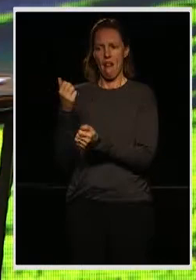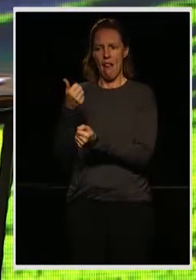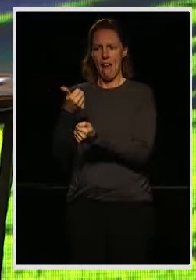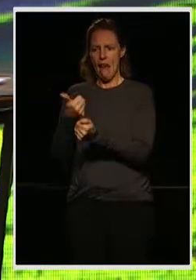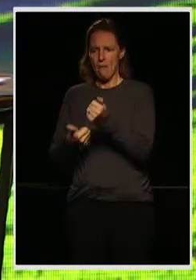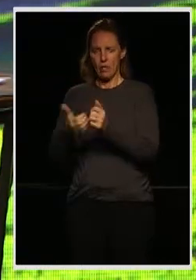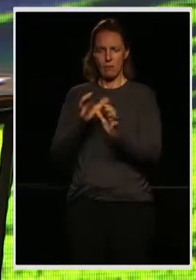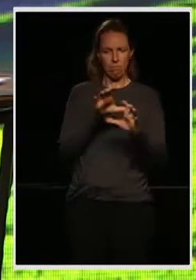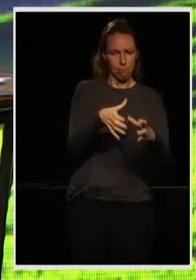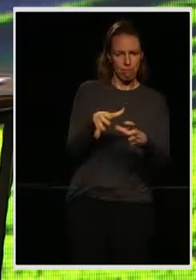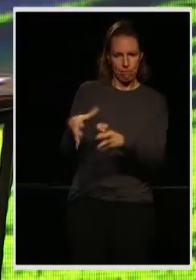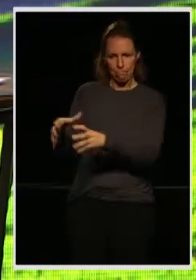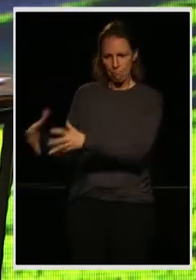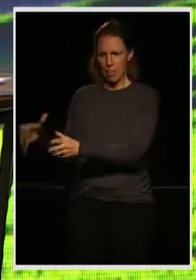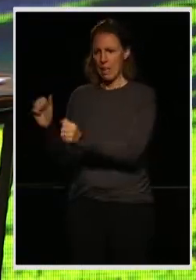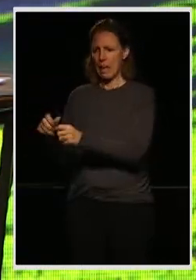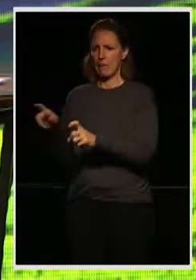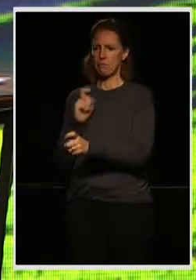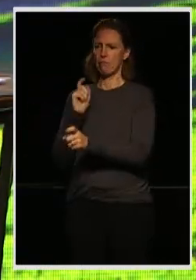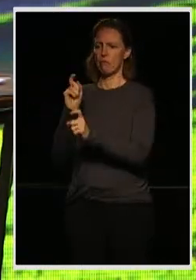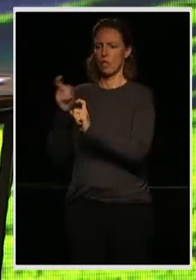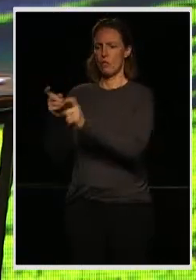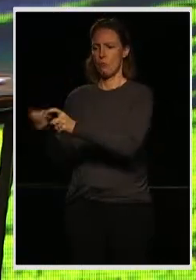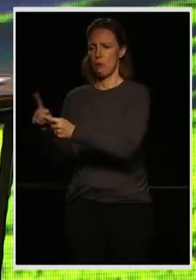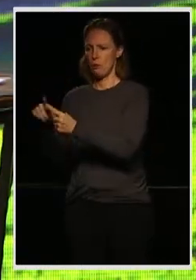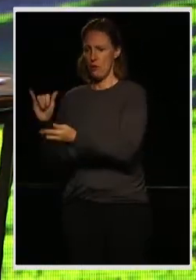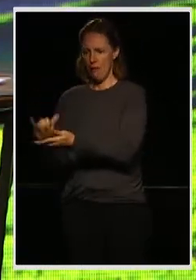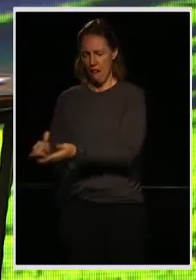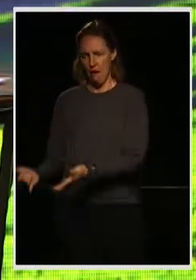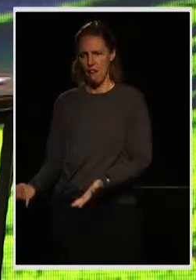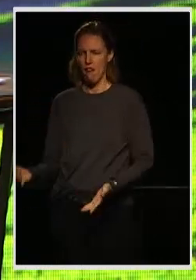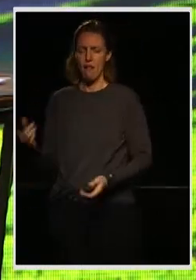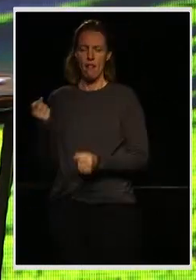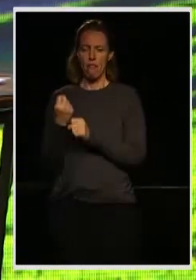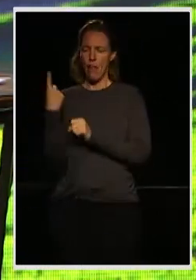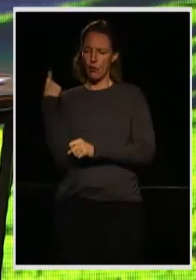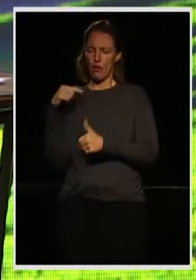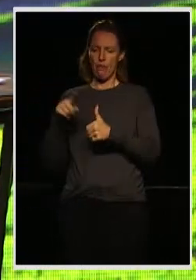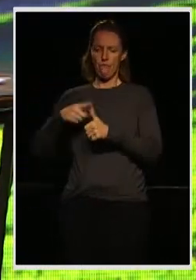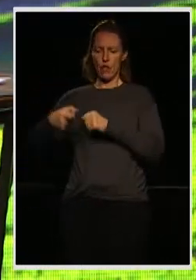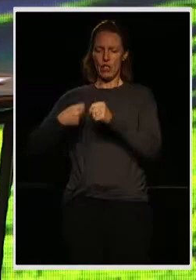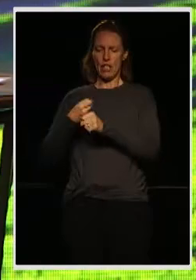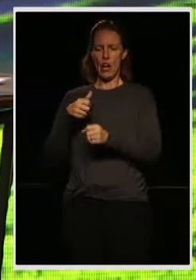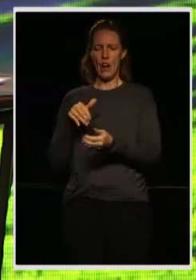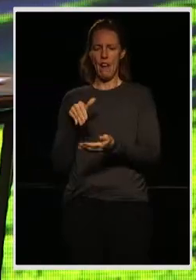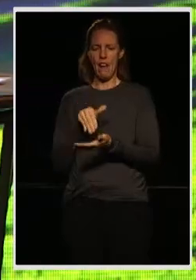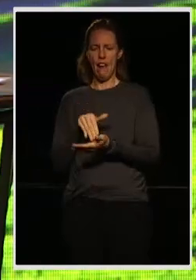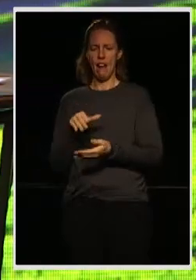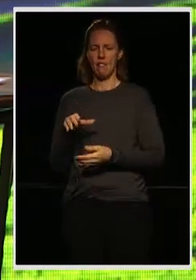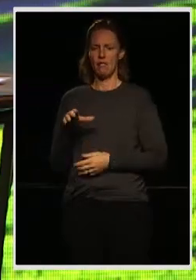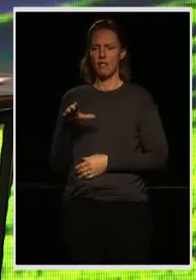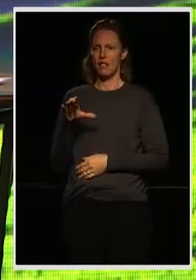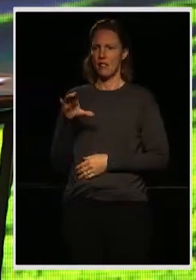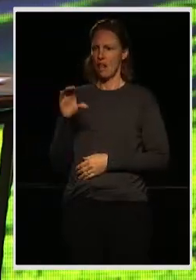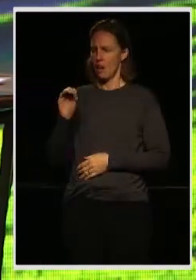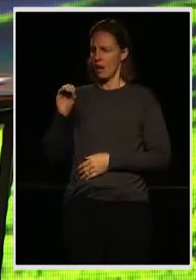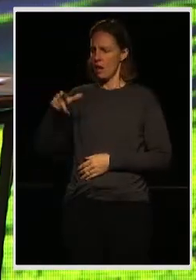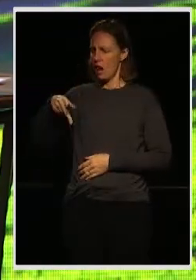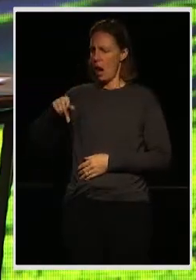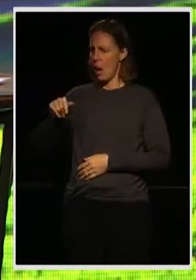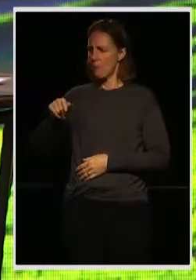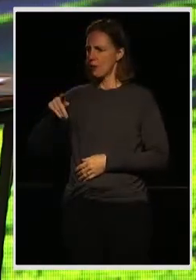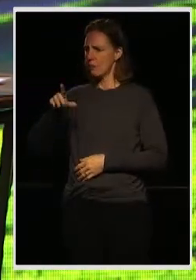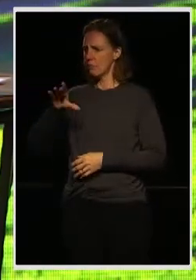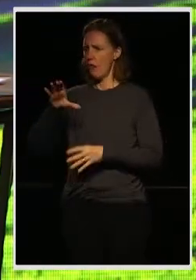sector can contribute to this. Right, this year, last year was the first year at the COP, which is the Conference of the Parties to